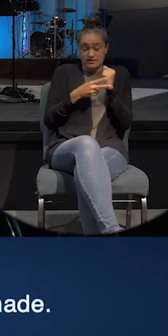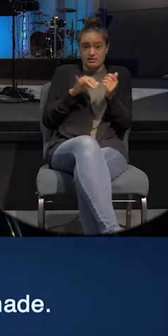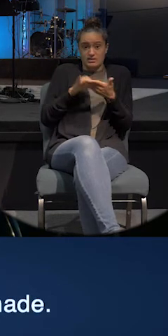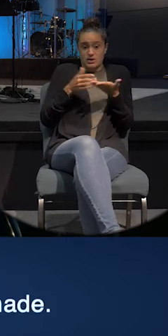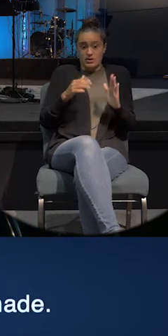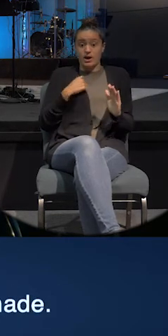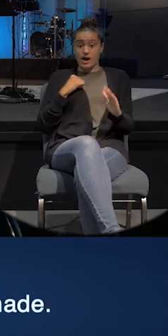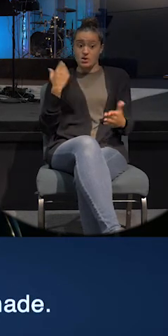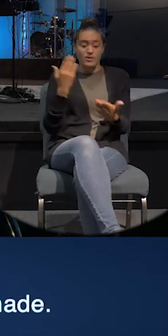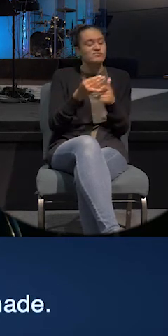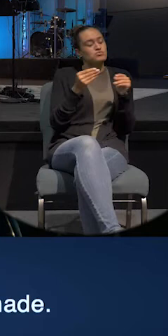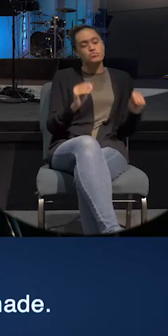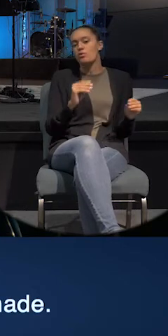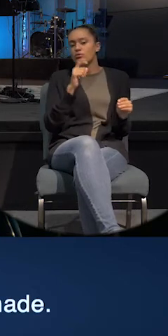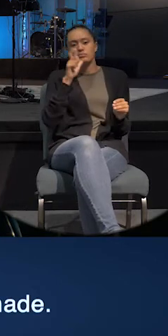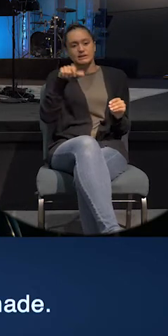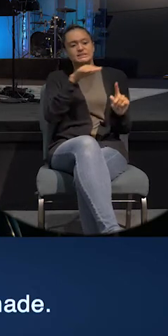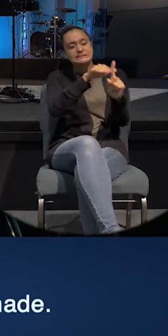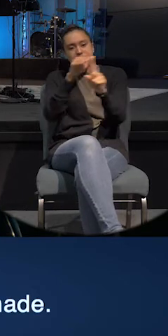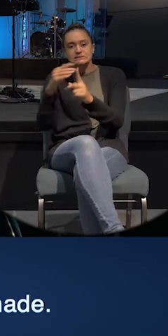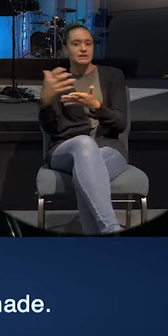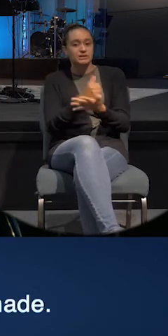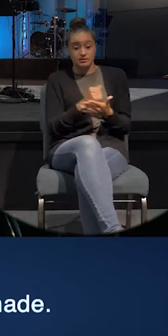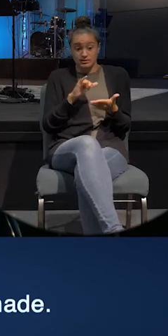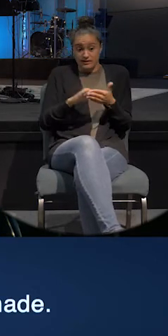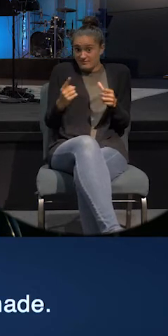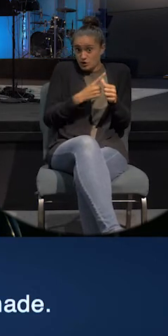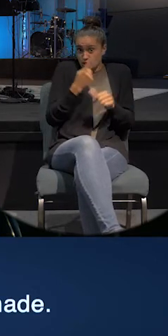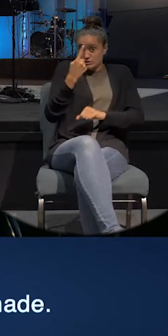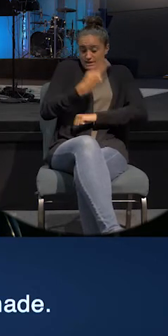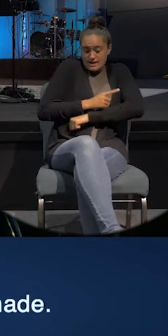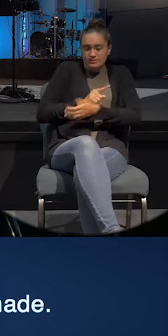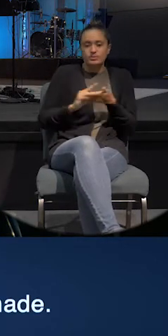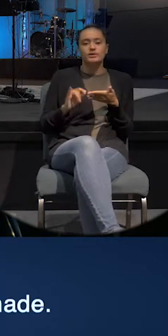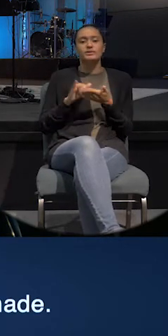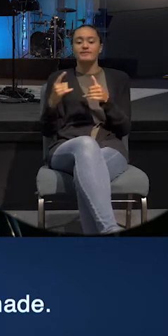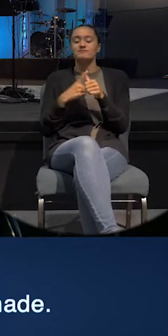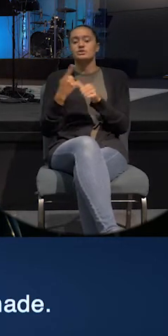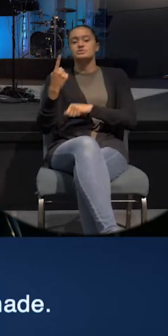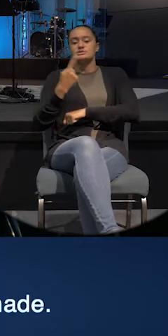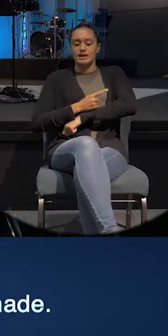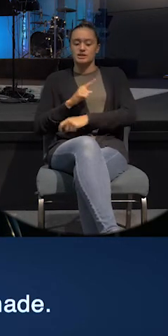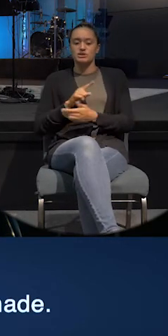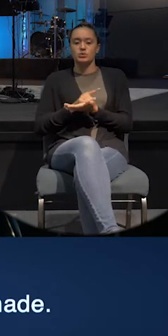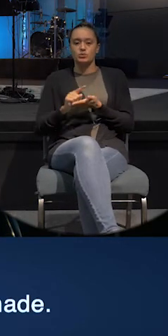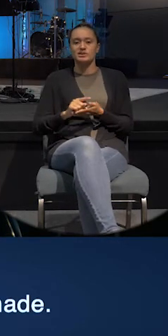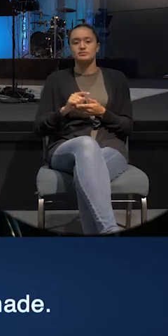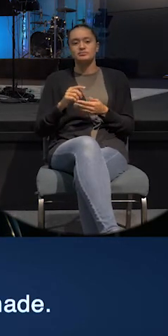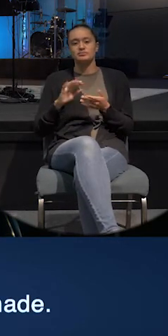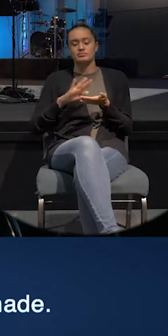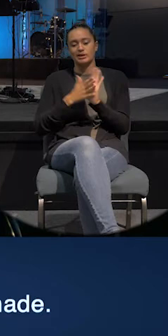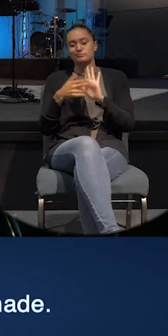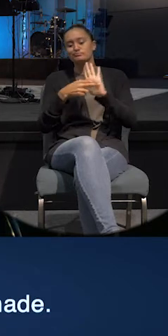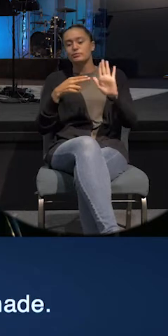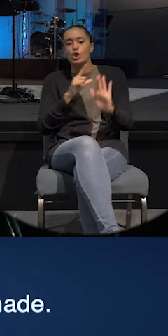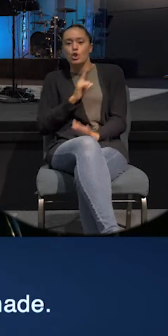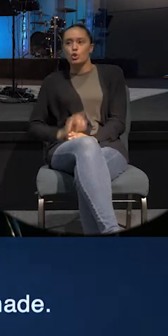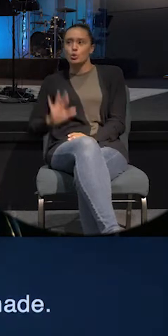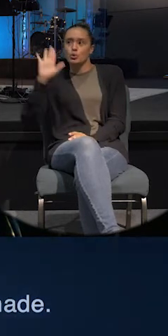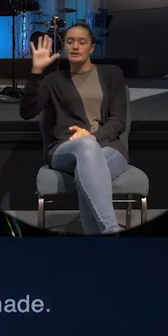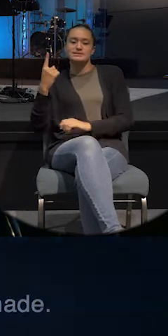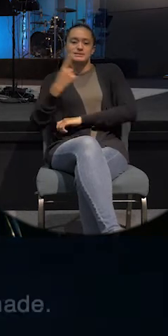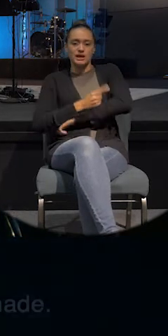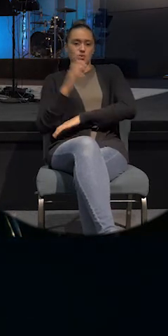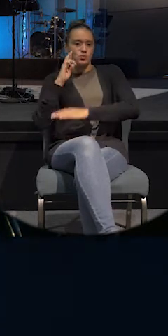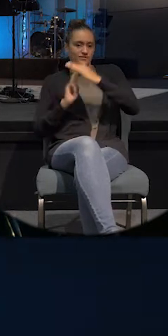collections will have to be made on the first day of the week. And that first day of the week became known as the Lord's Day. In Revelation